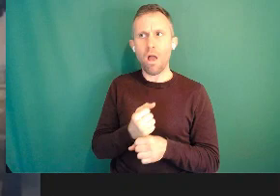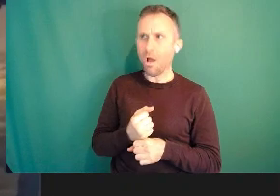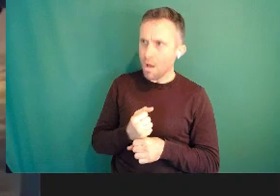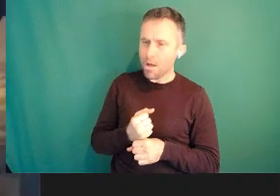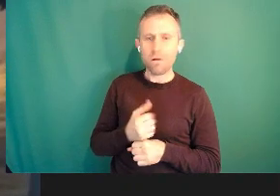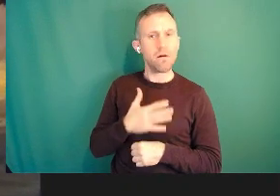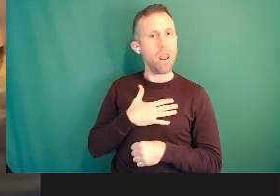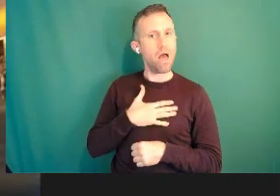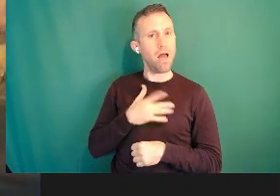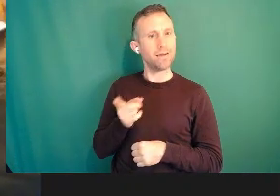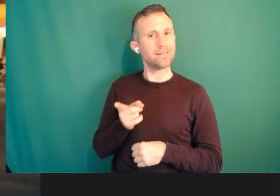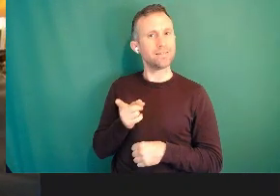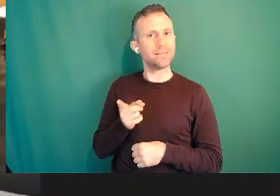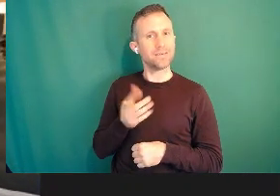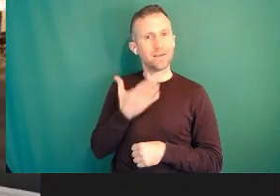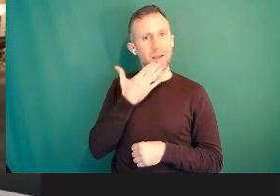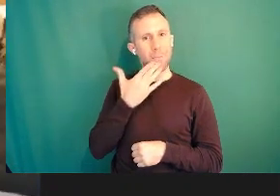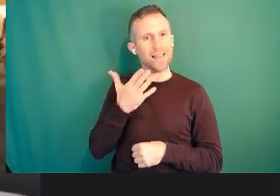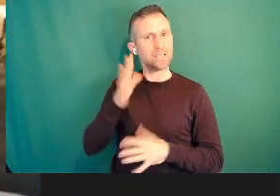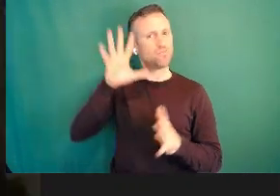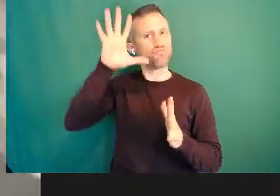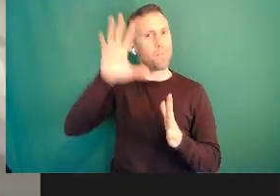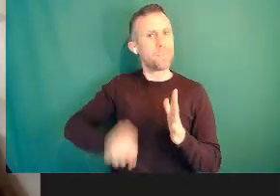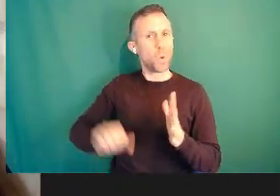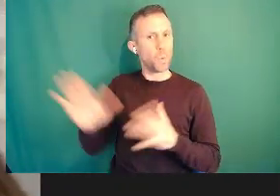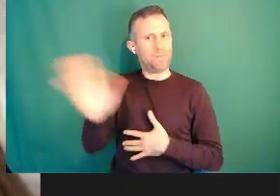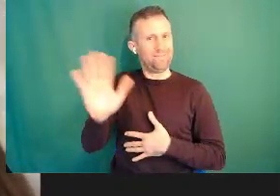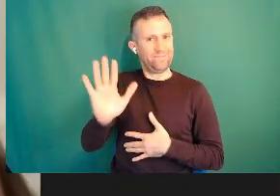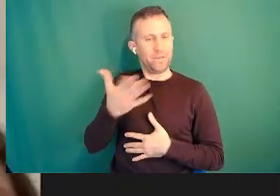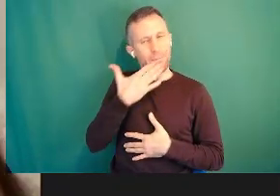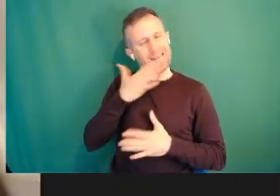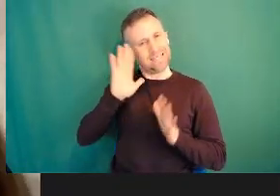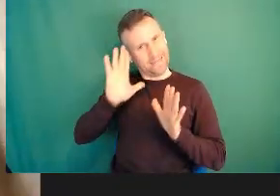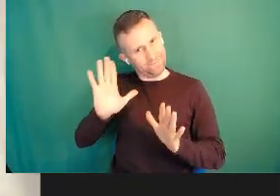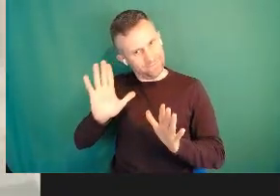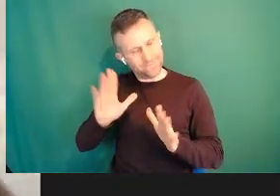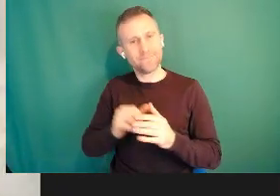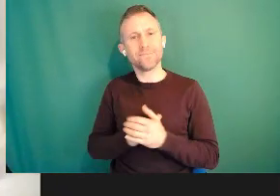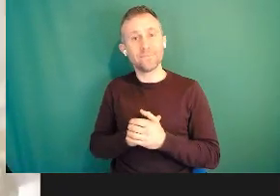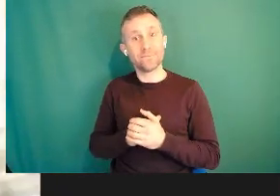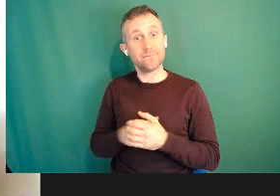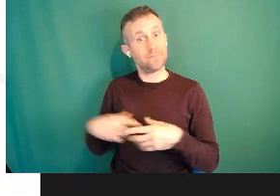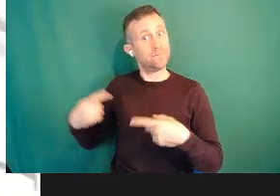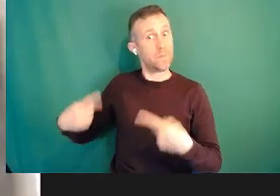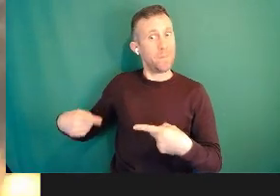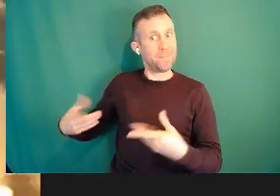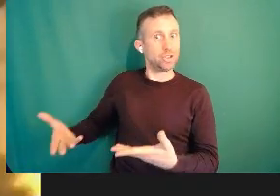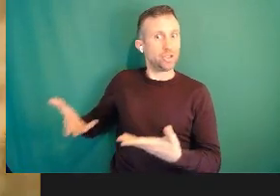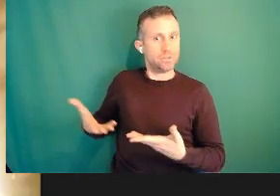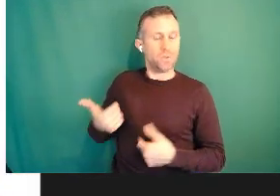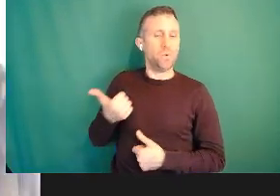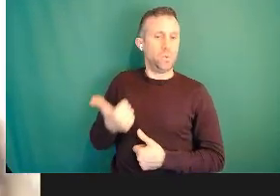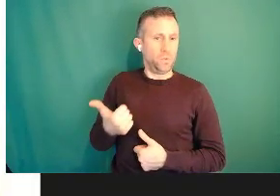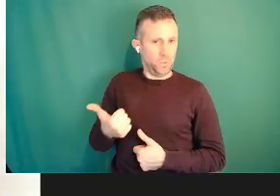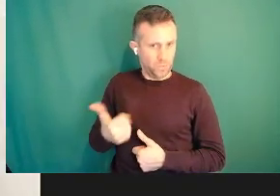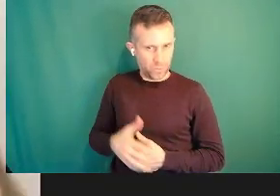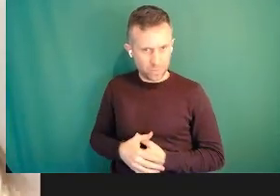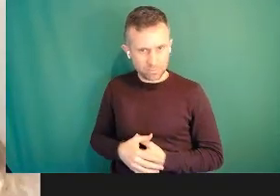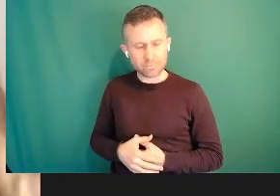and you'll see them in other things that are filmed here. We're in quite a few things. So Mothering Sunday. We're in an episode of The